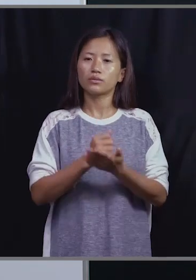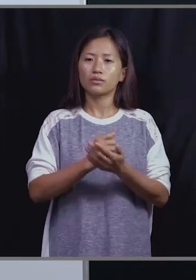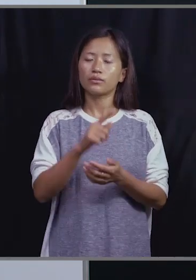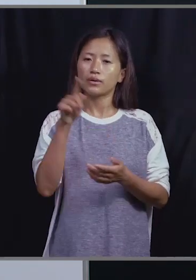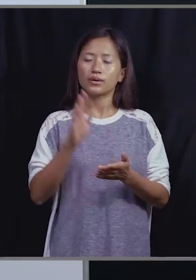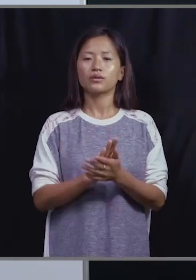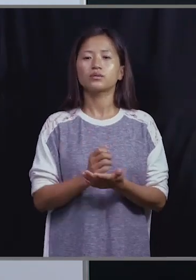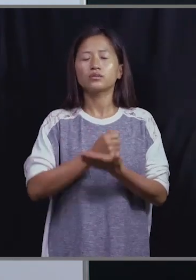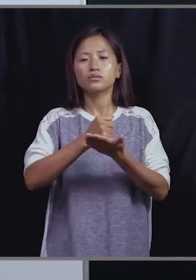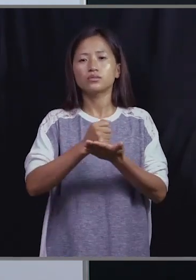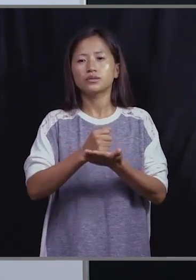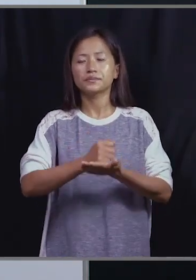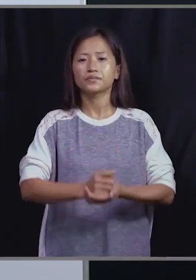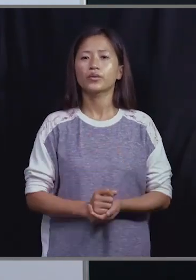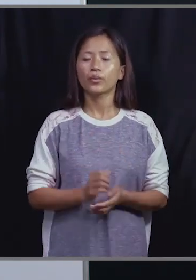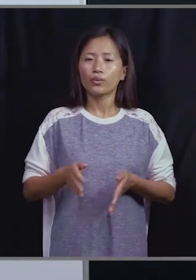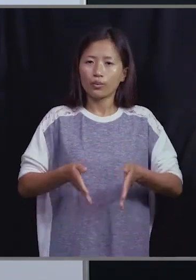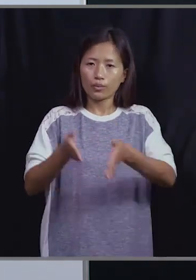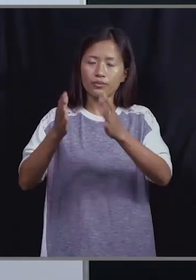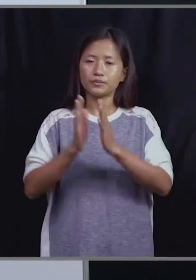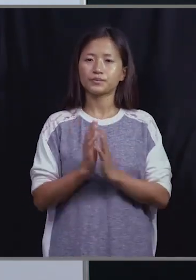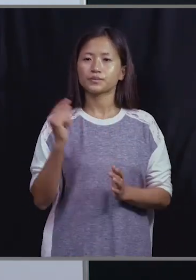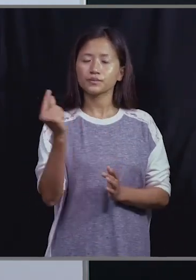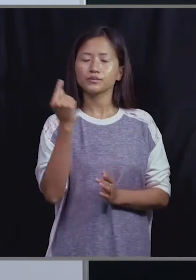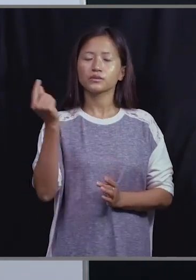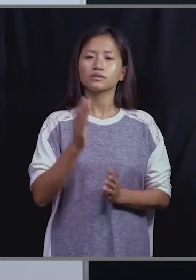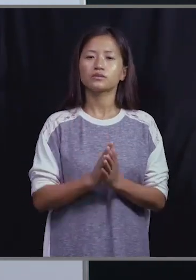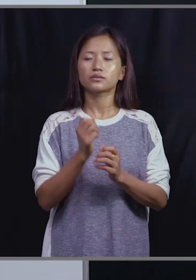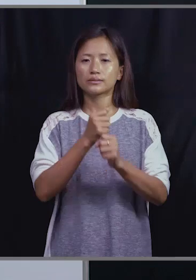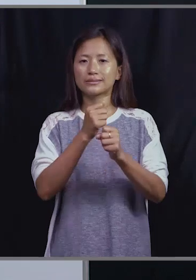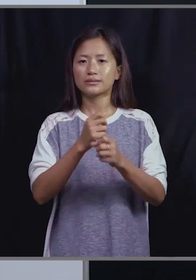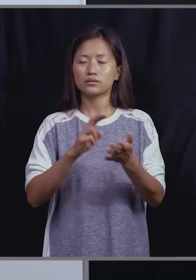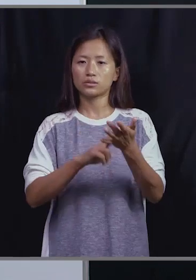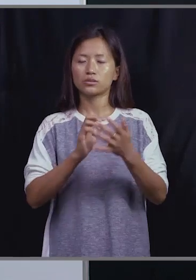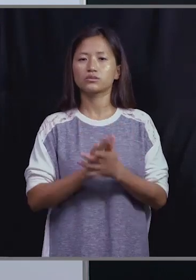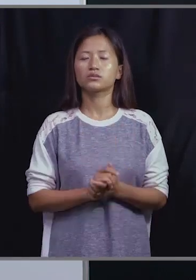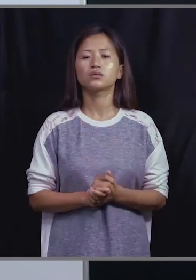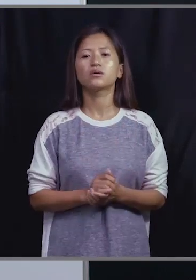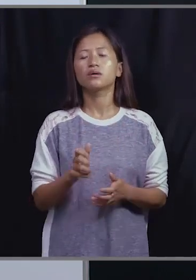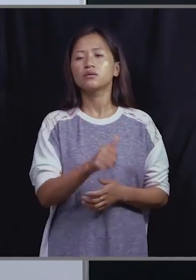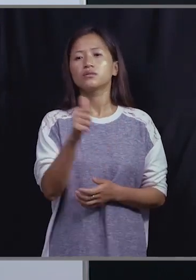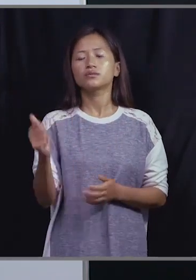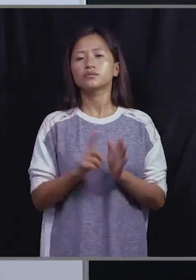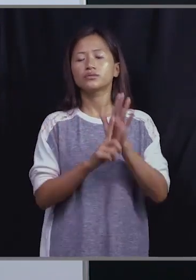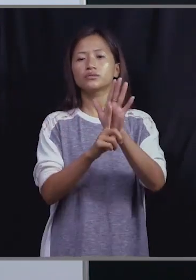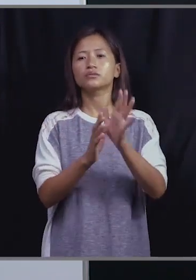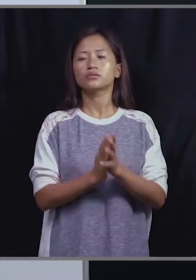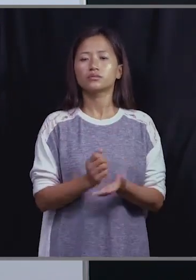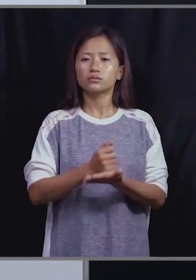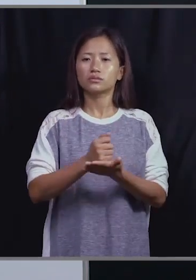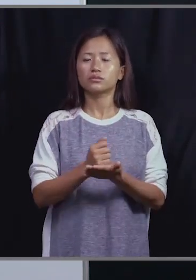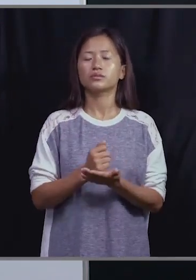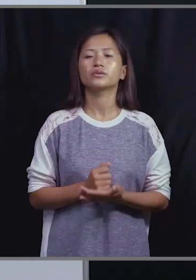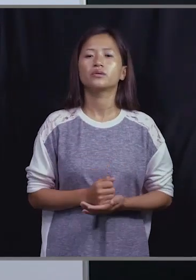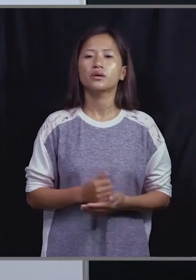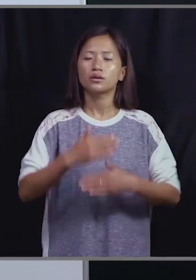when he tried to run this, make use of the glasnost, even this, the other officials, they tried